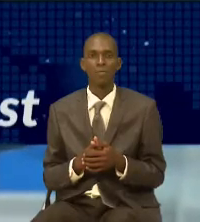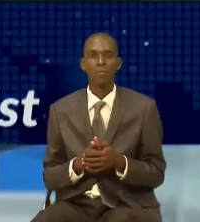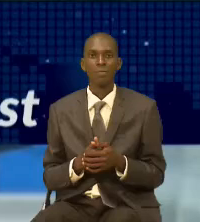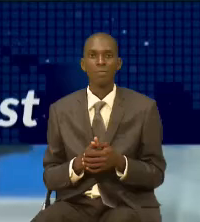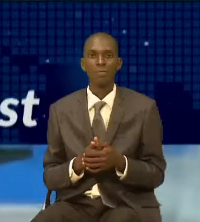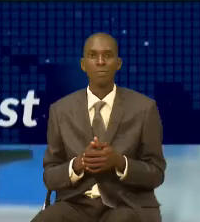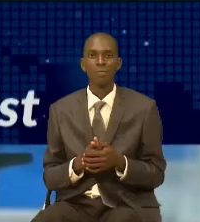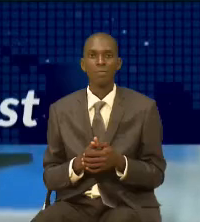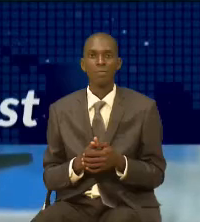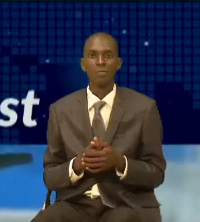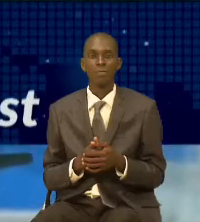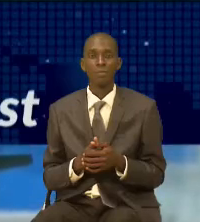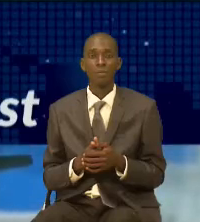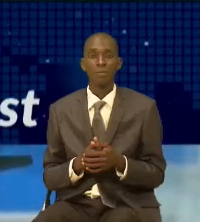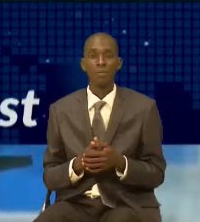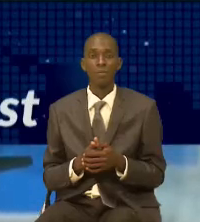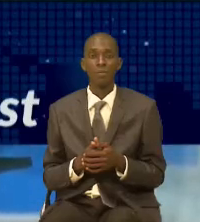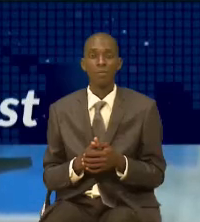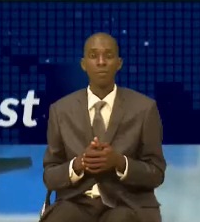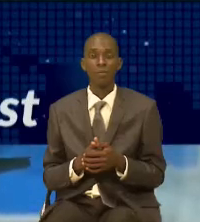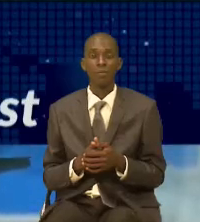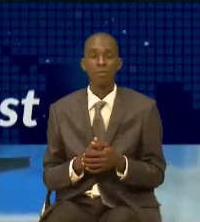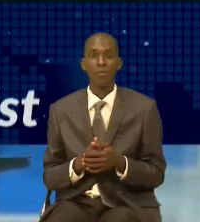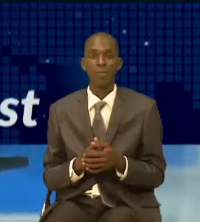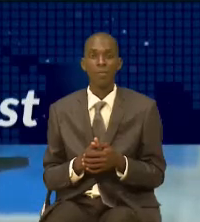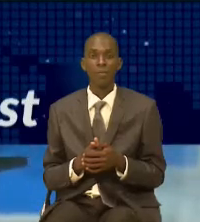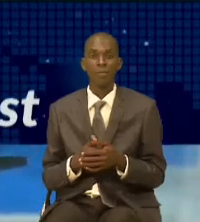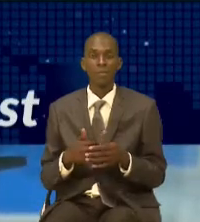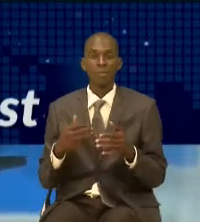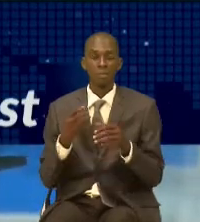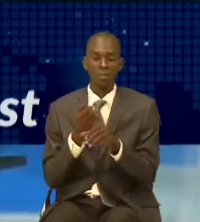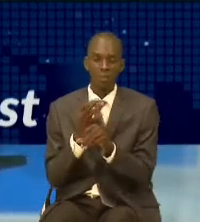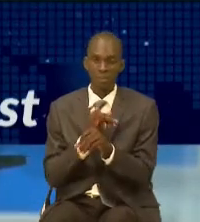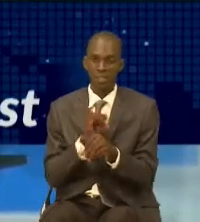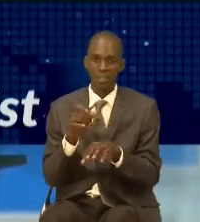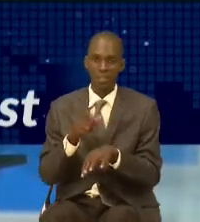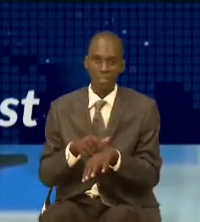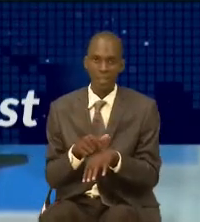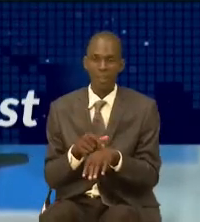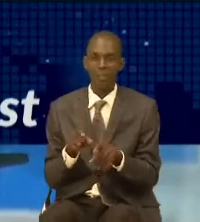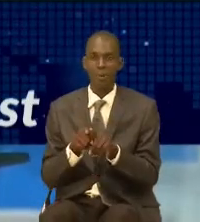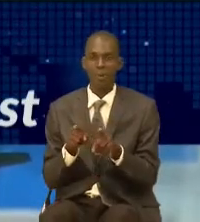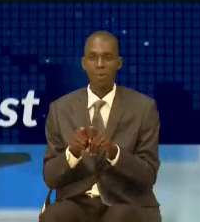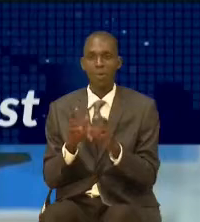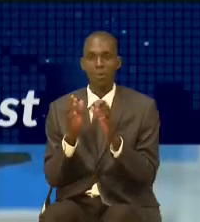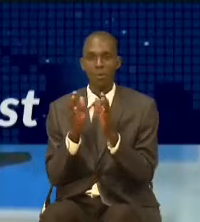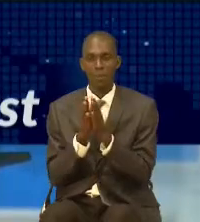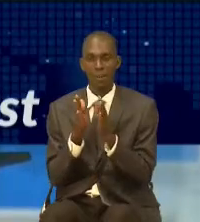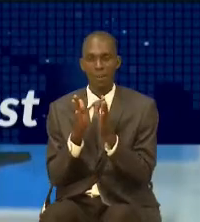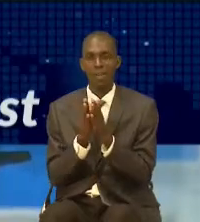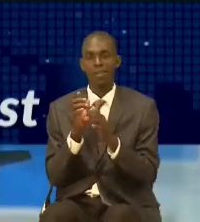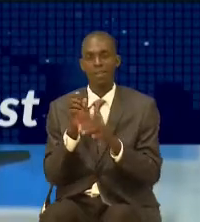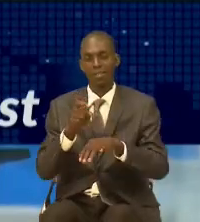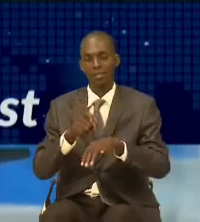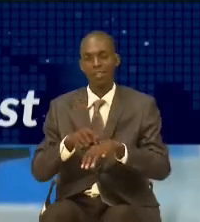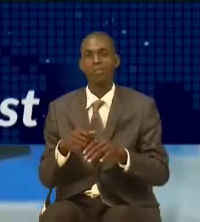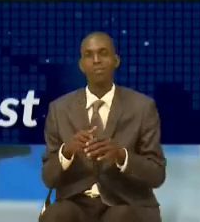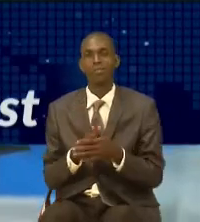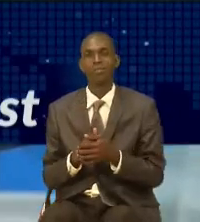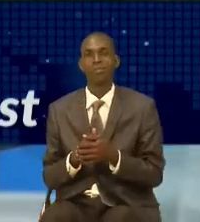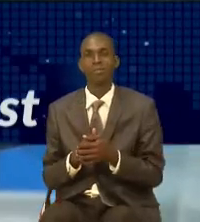prayer time counseling time prayer time counseling time prayer time